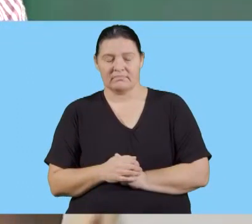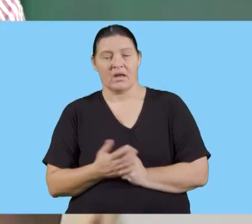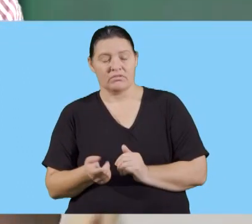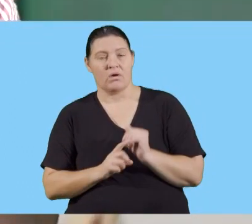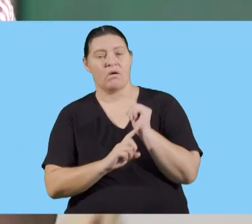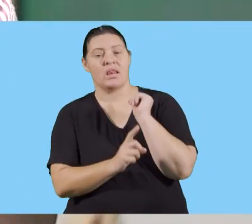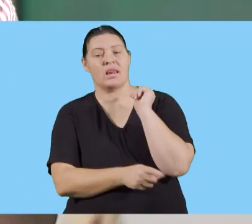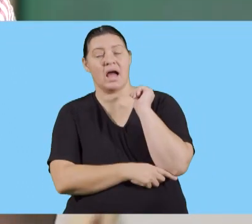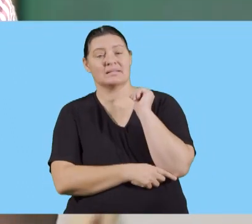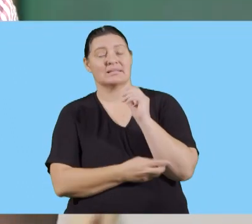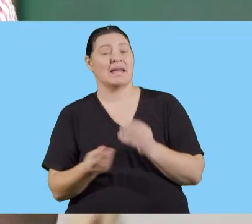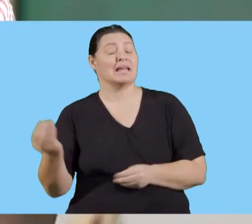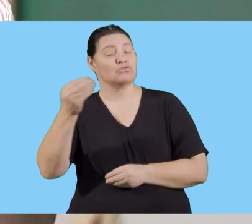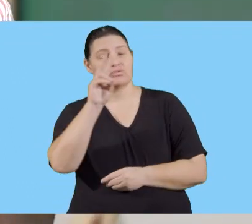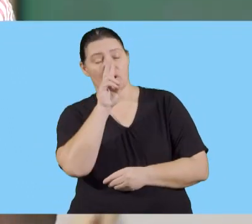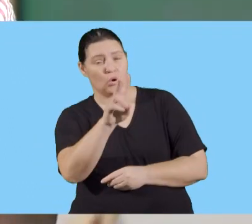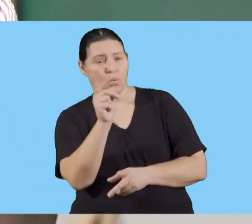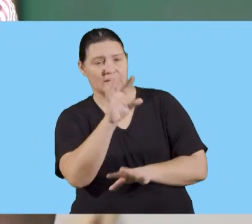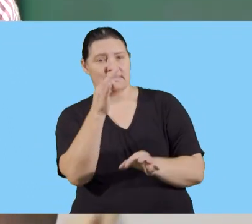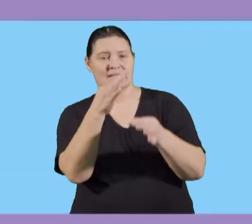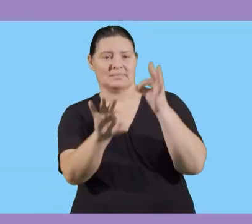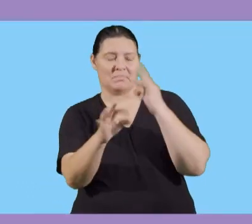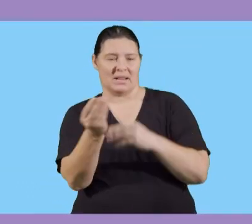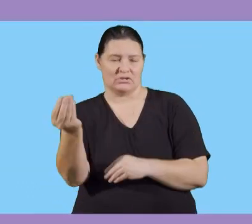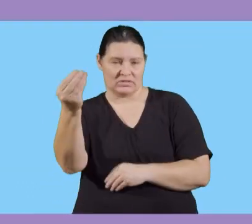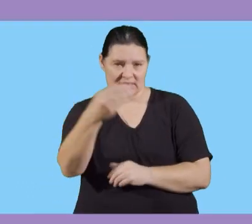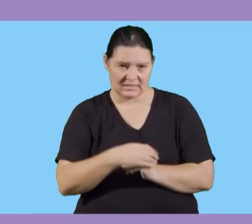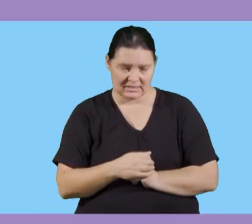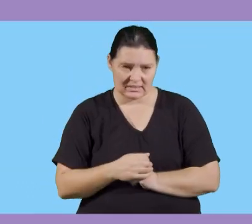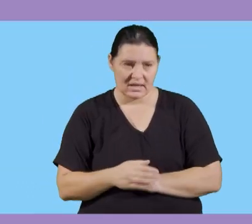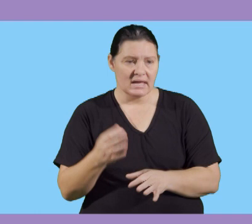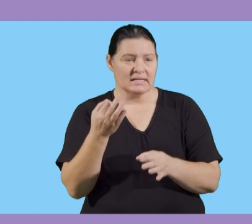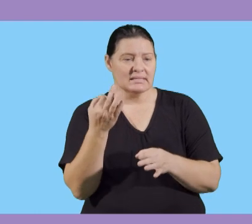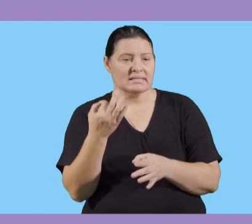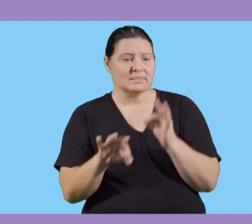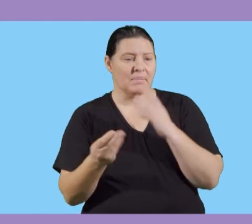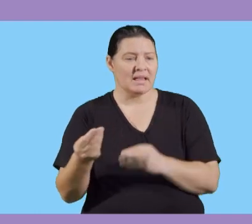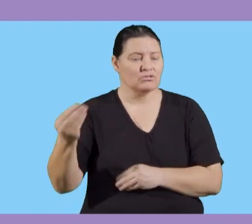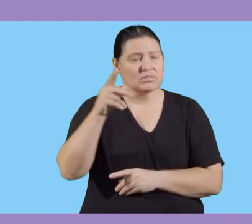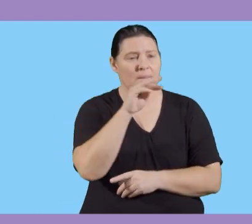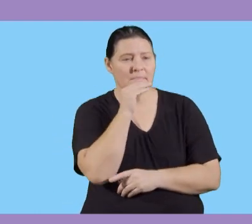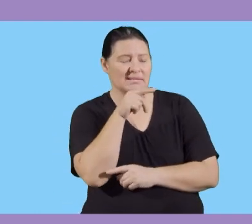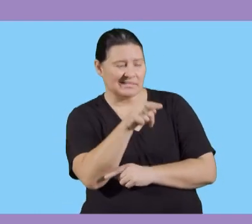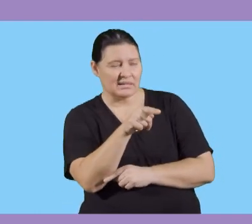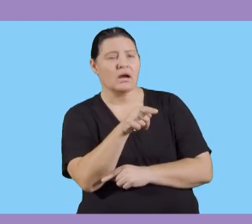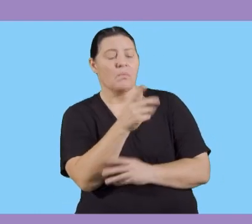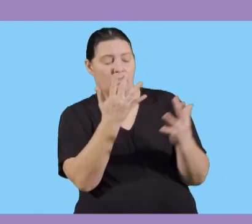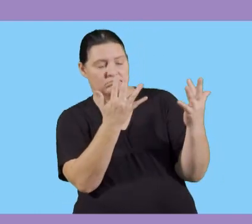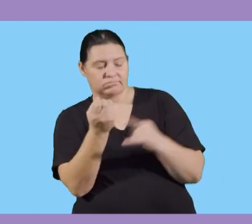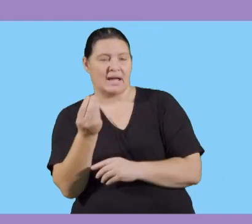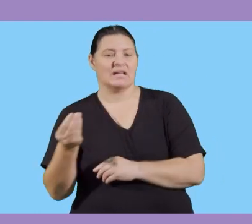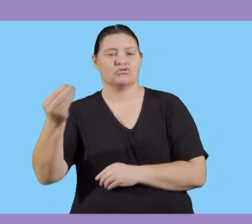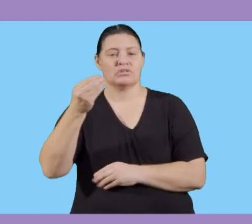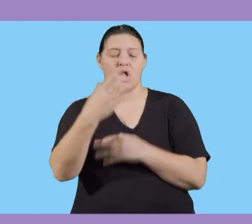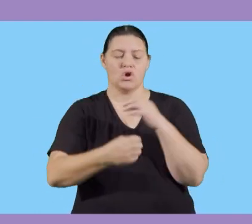of interest that we are going to look at now is simple interest. So simple interest is when interest is calculated for a number of